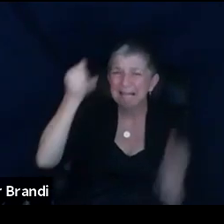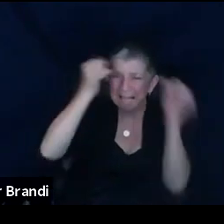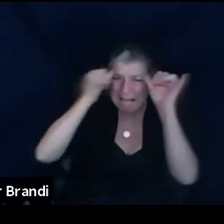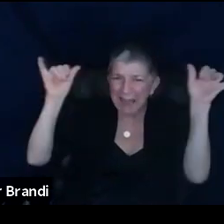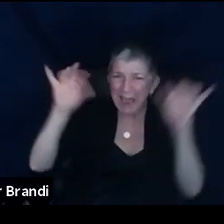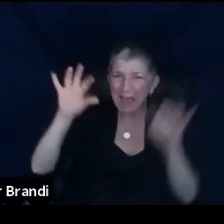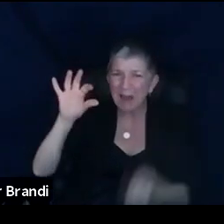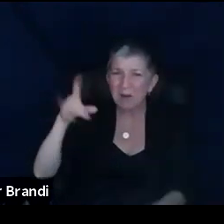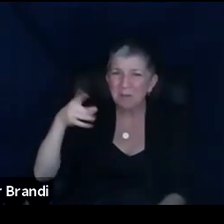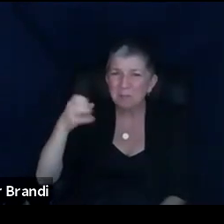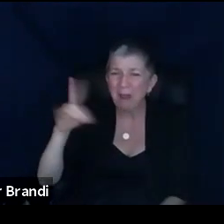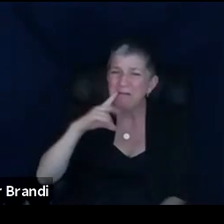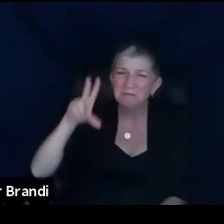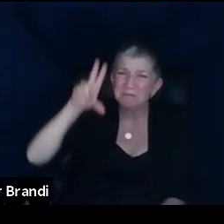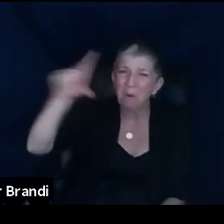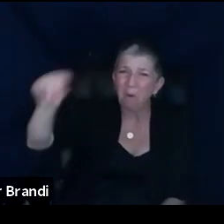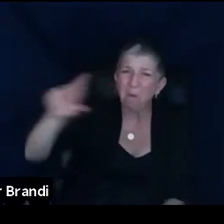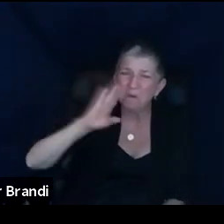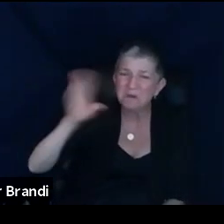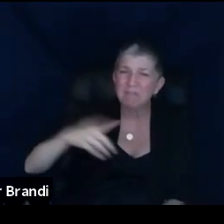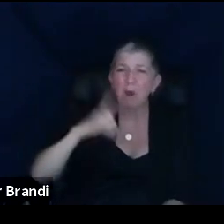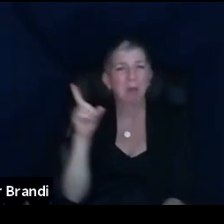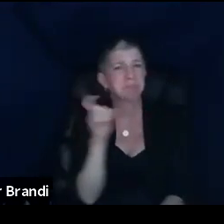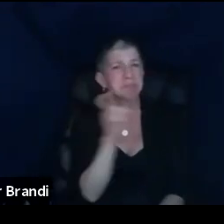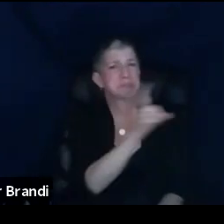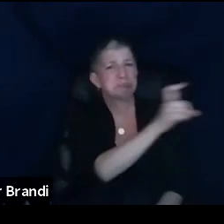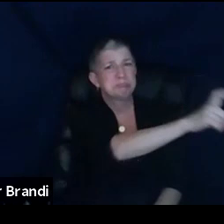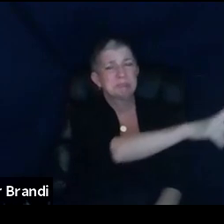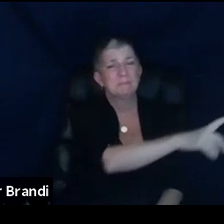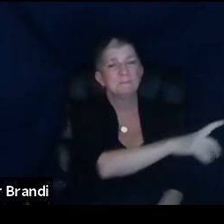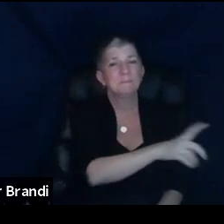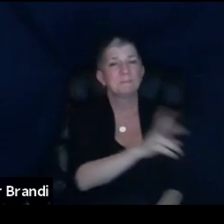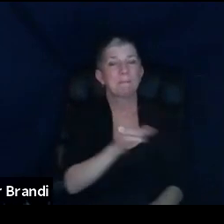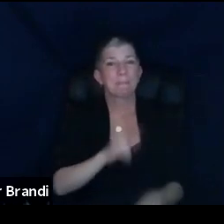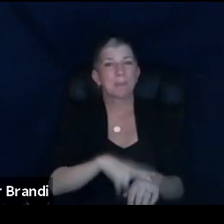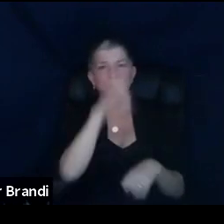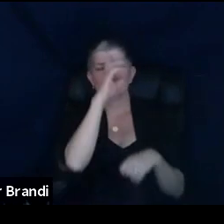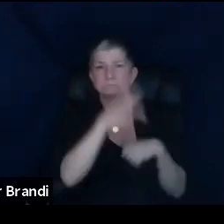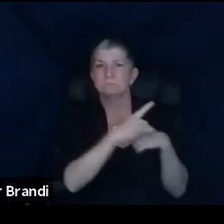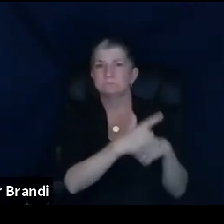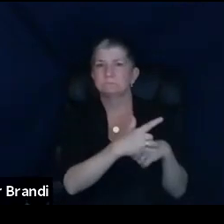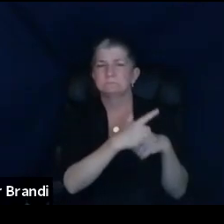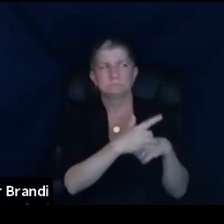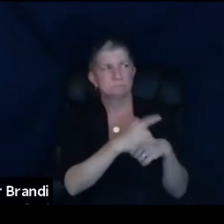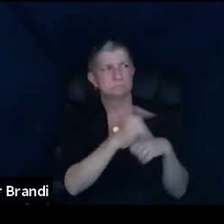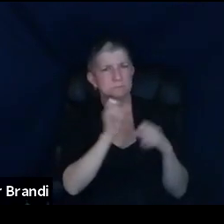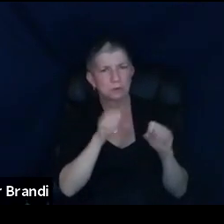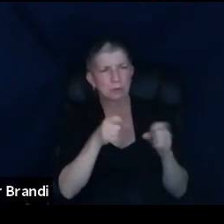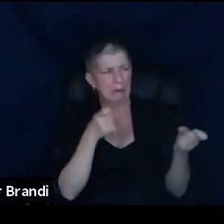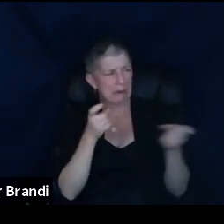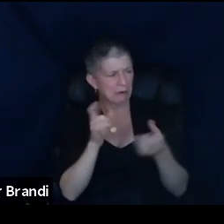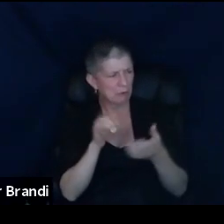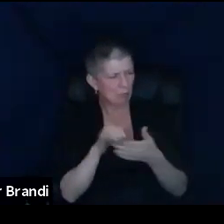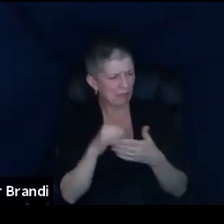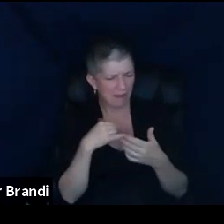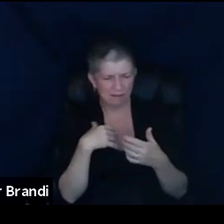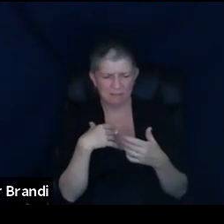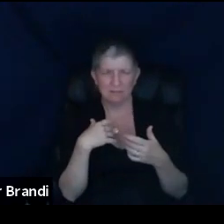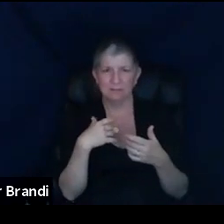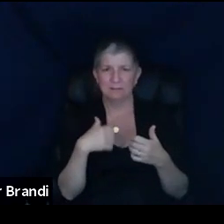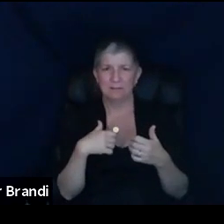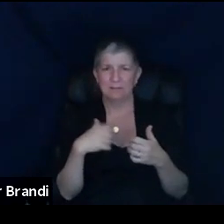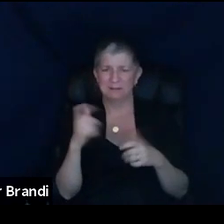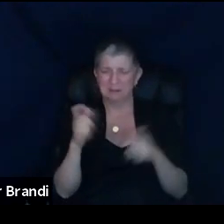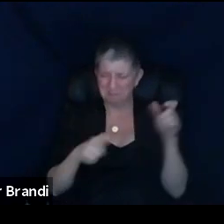And no, never. And I walked away. And of course, the whole time I'm thinking, could I handle a cattle prod? Can people survive